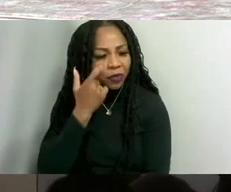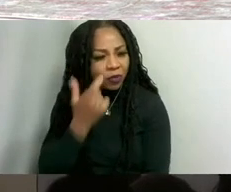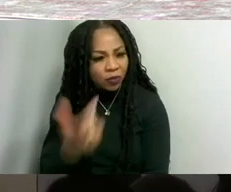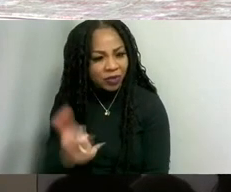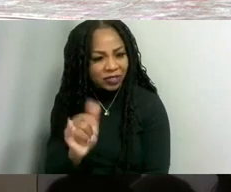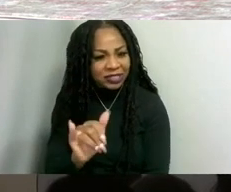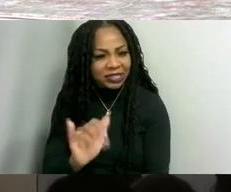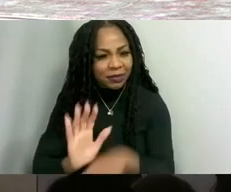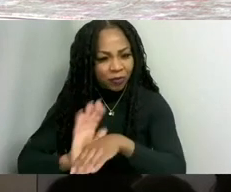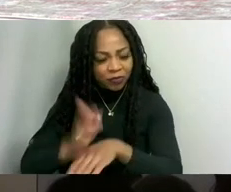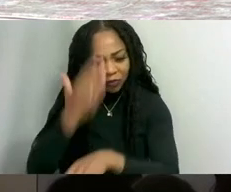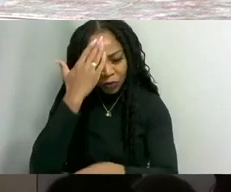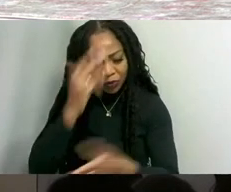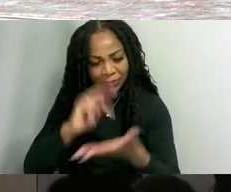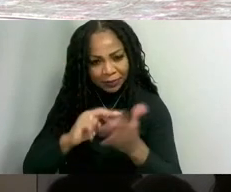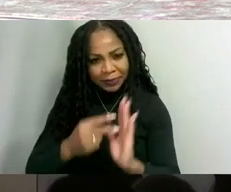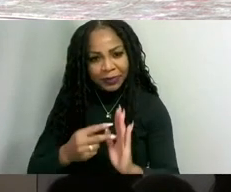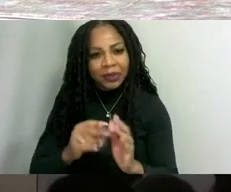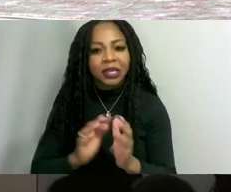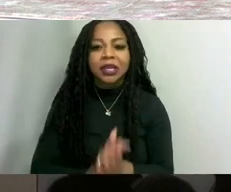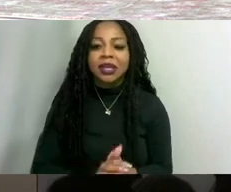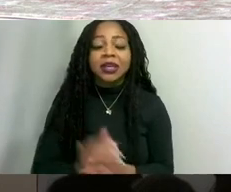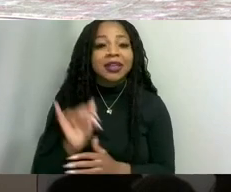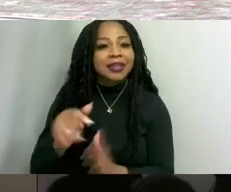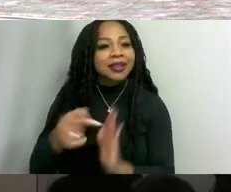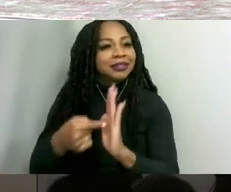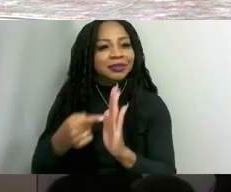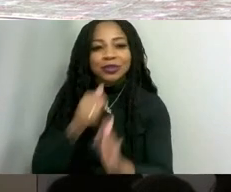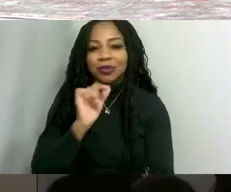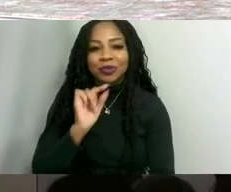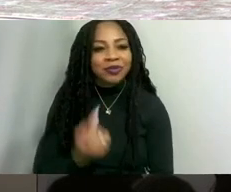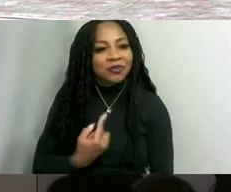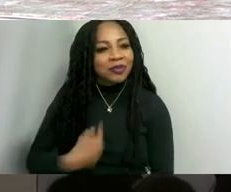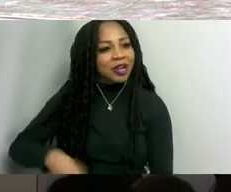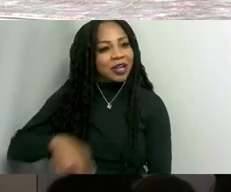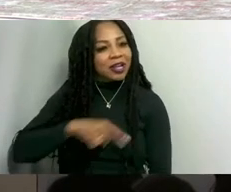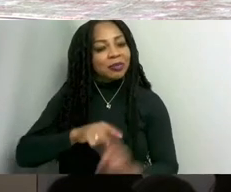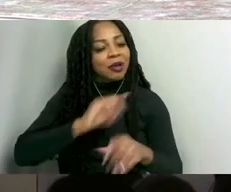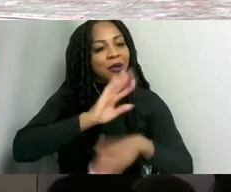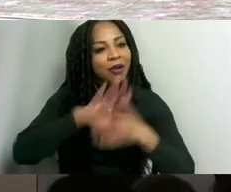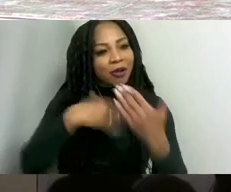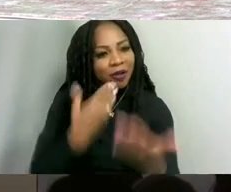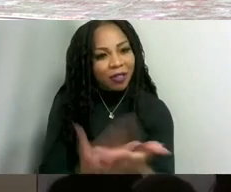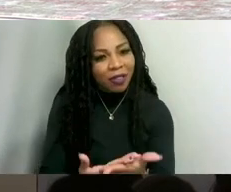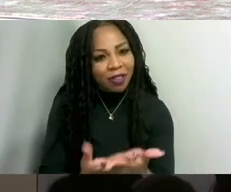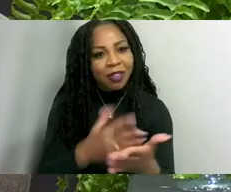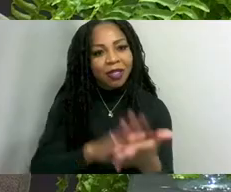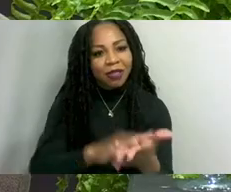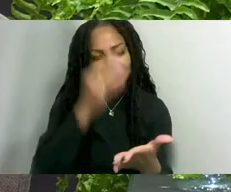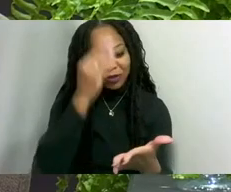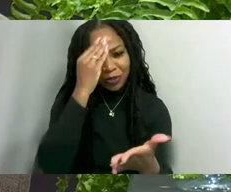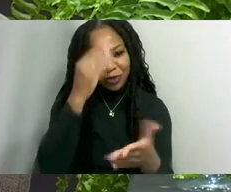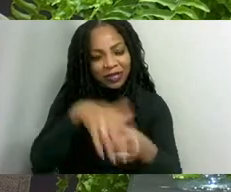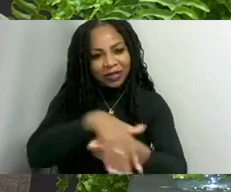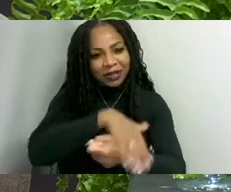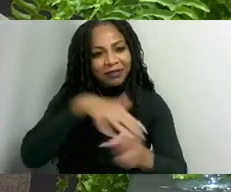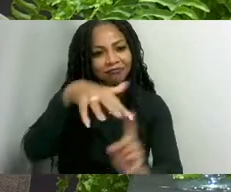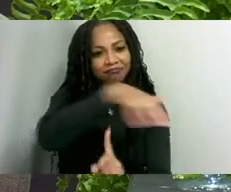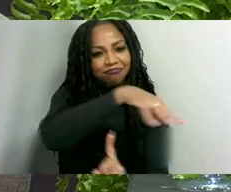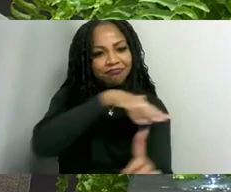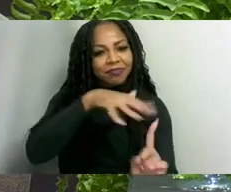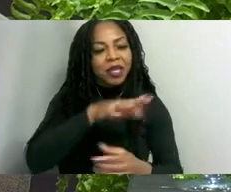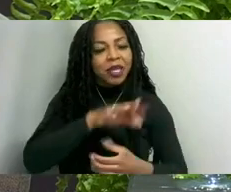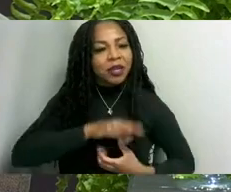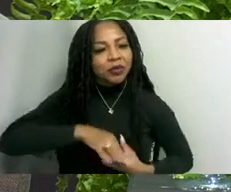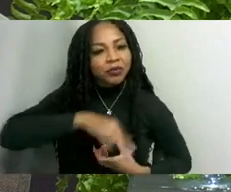it's an example not just for ourselves, but for all learning places. It's the soul, the